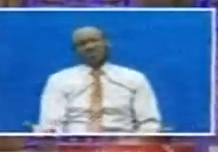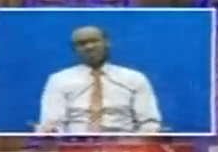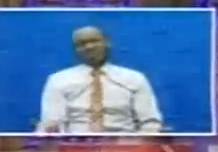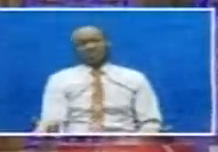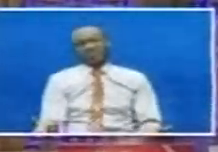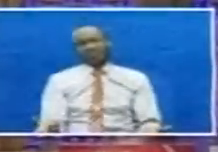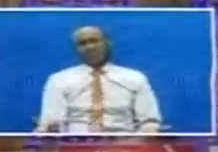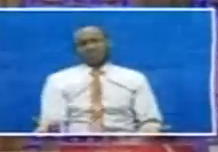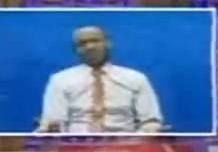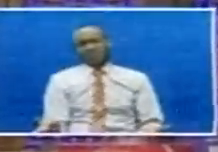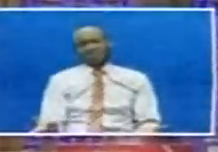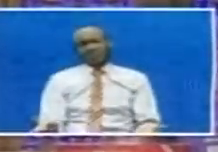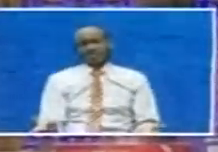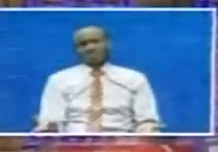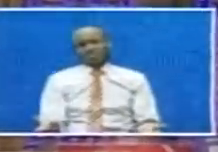many,